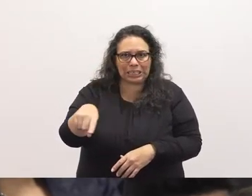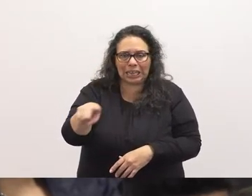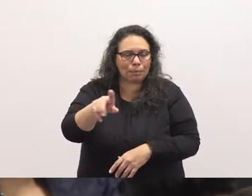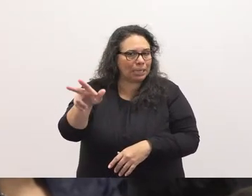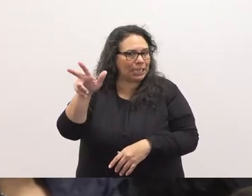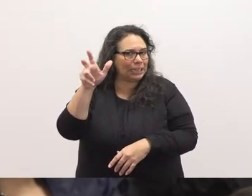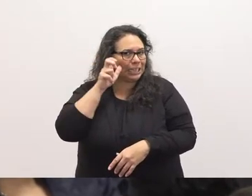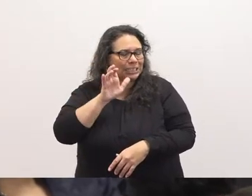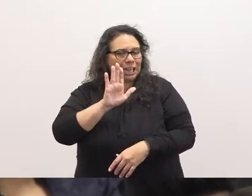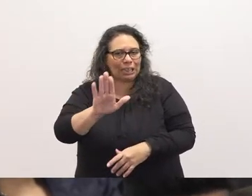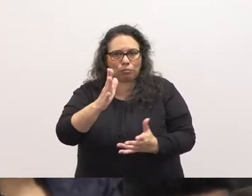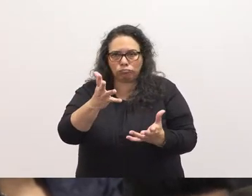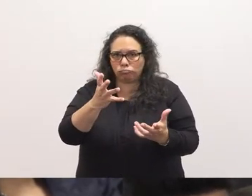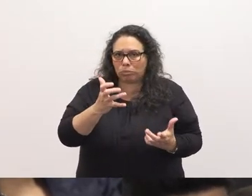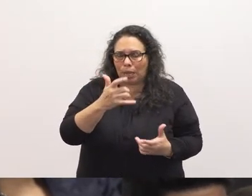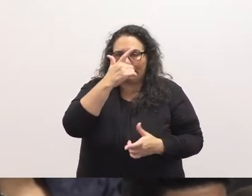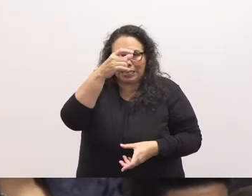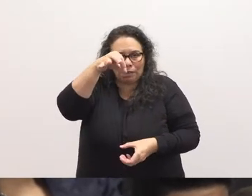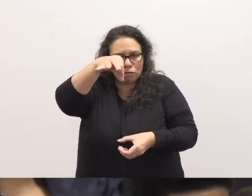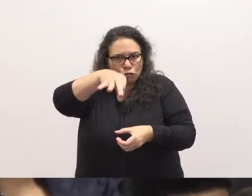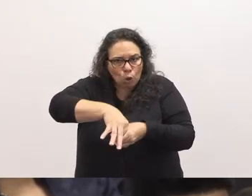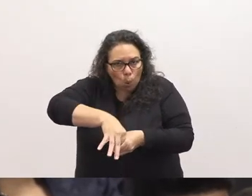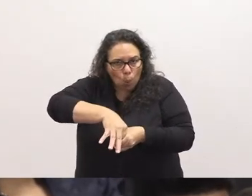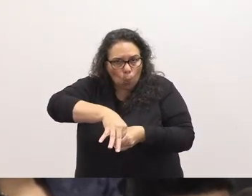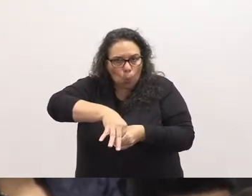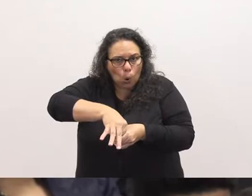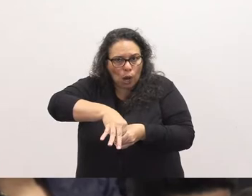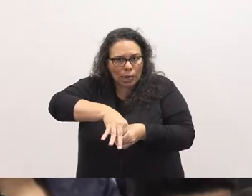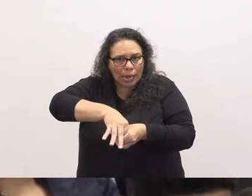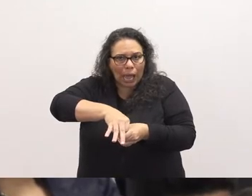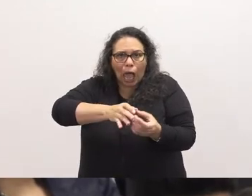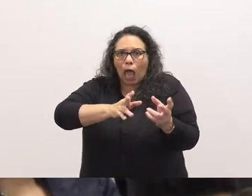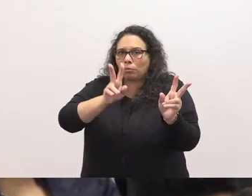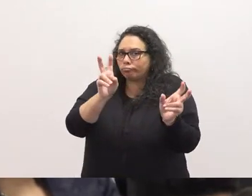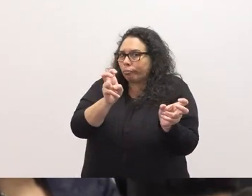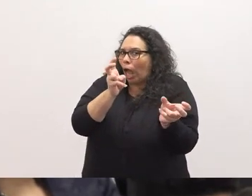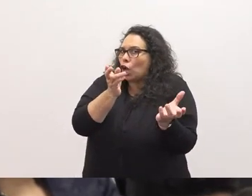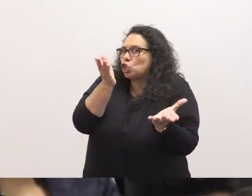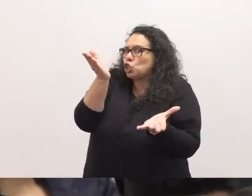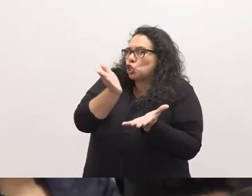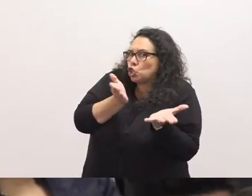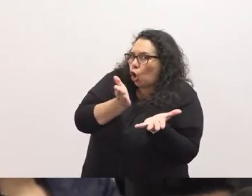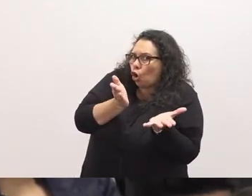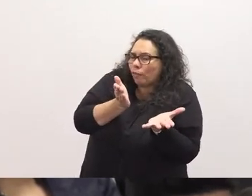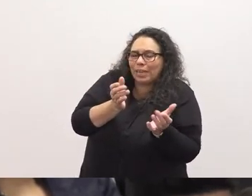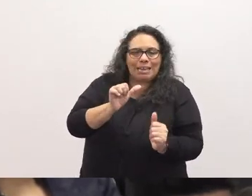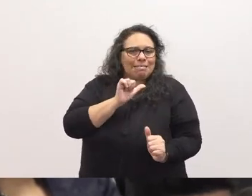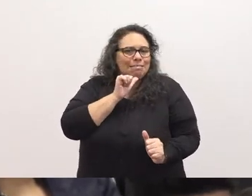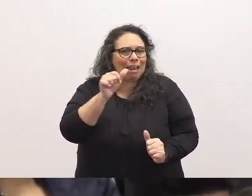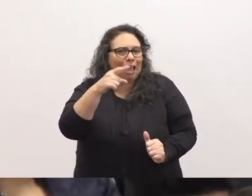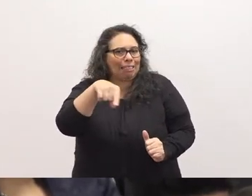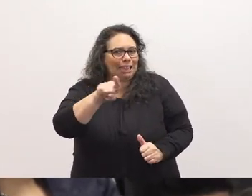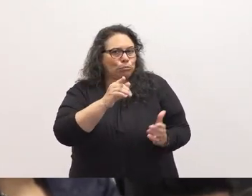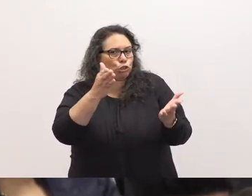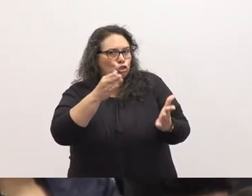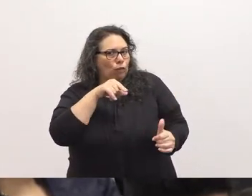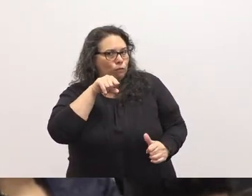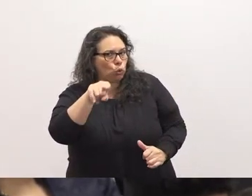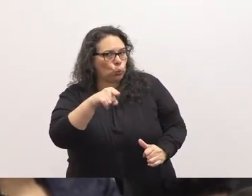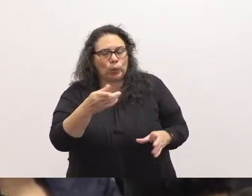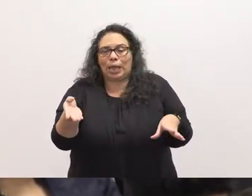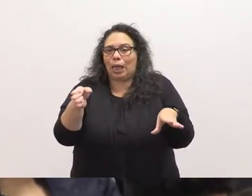listen to their desires, because you were voted in to serve them, not for them to serve you. And in